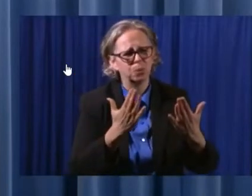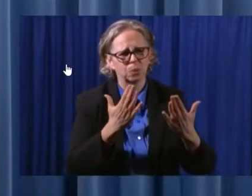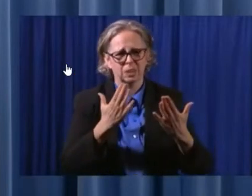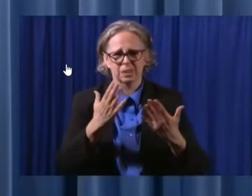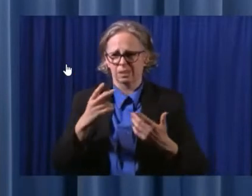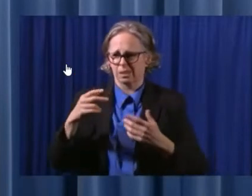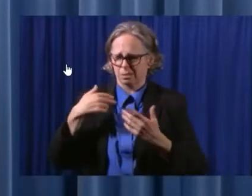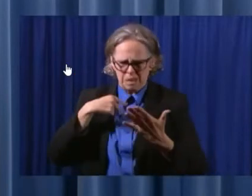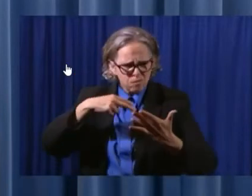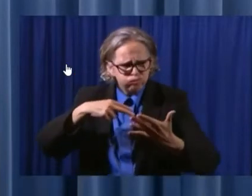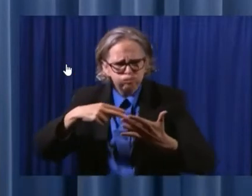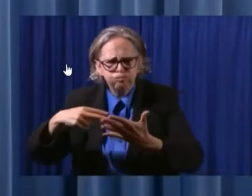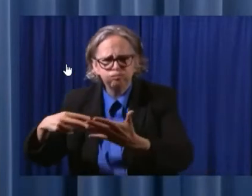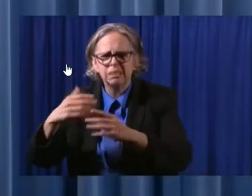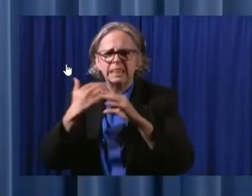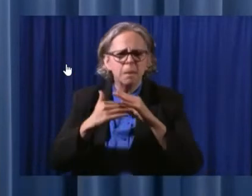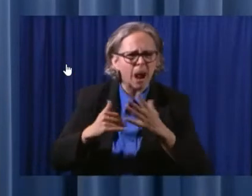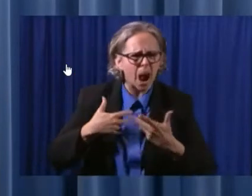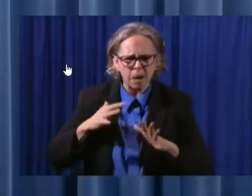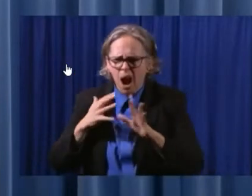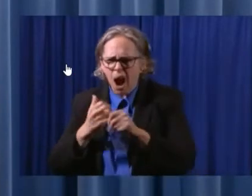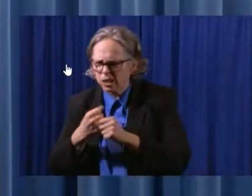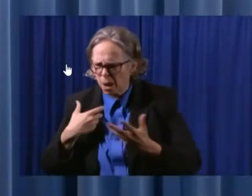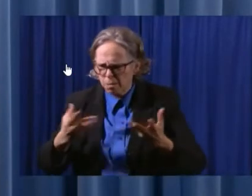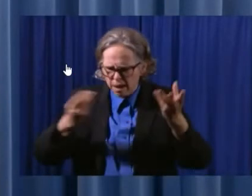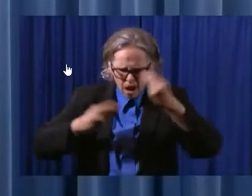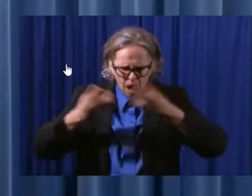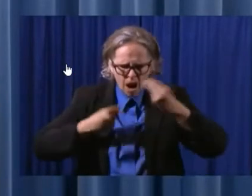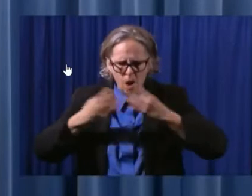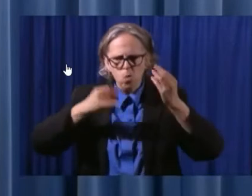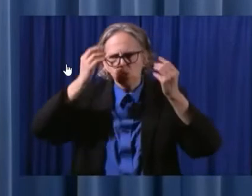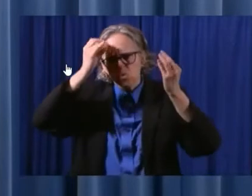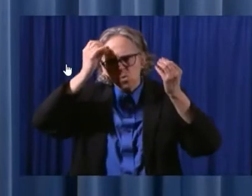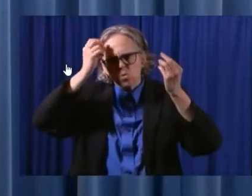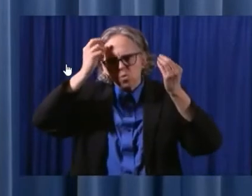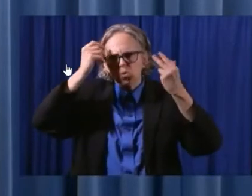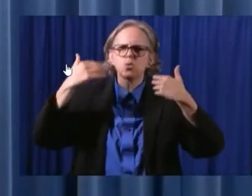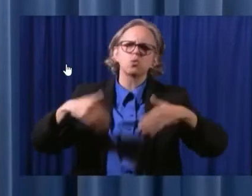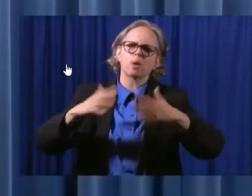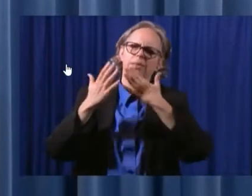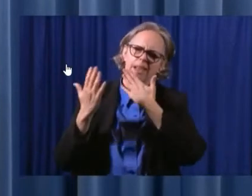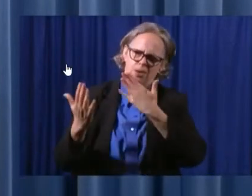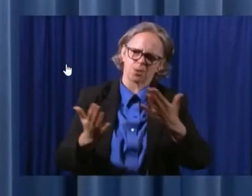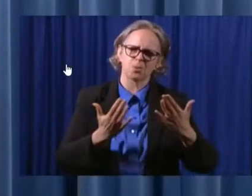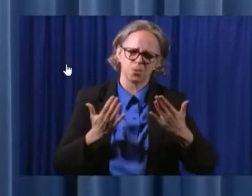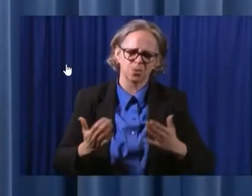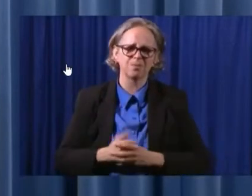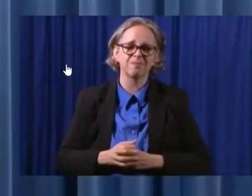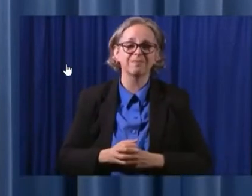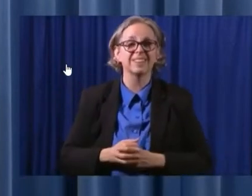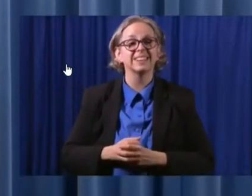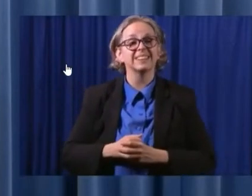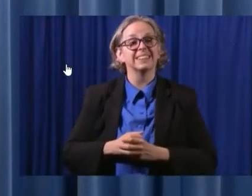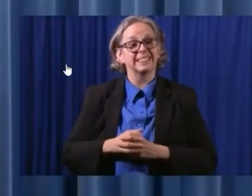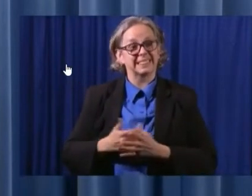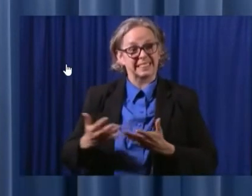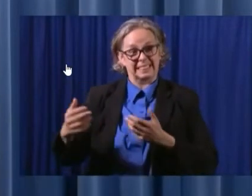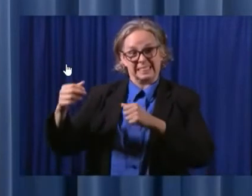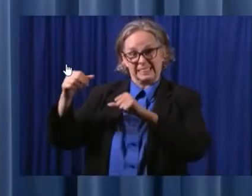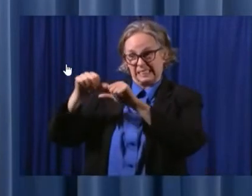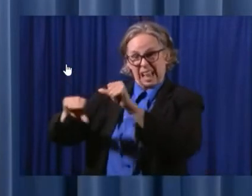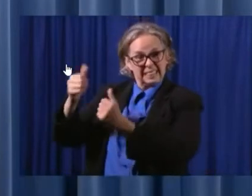to me. Our guidelines are based on the best scientific evidence and data we have. What we will point out, and